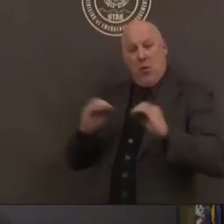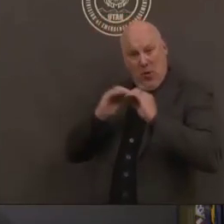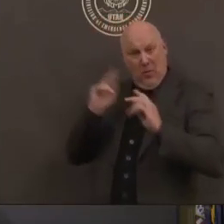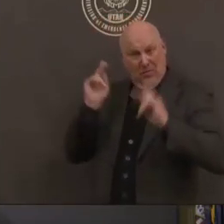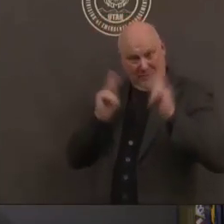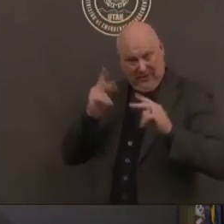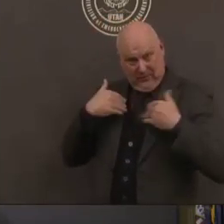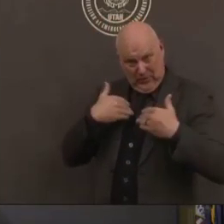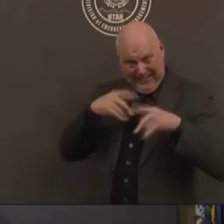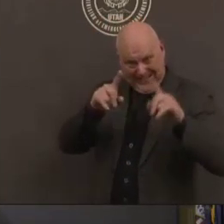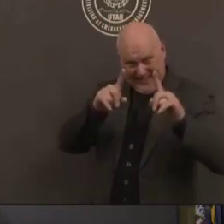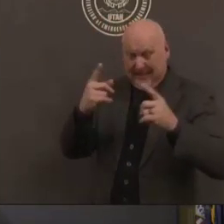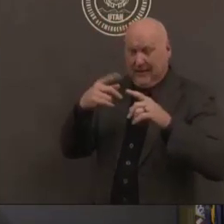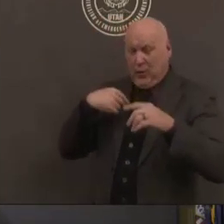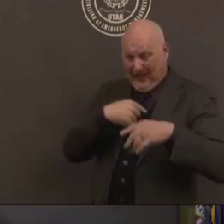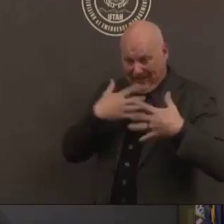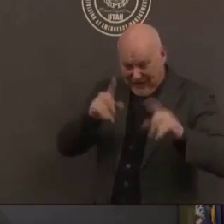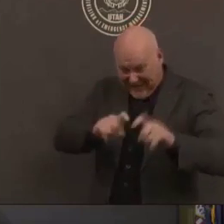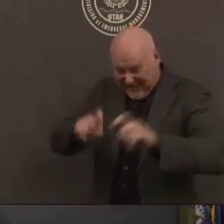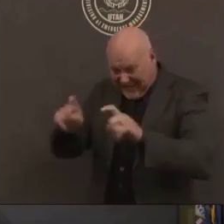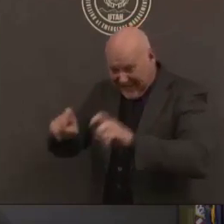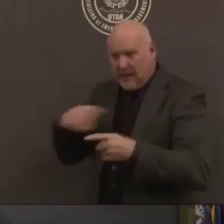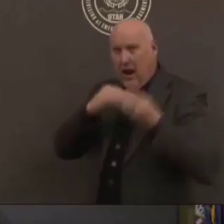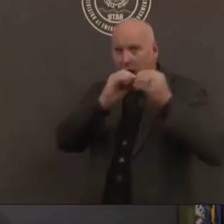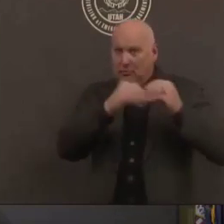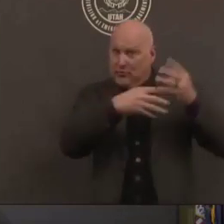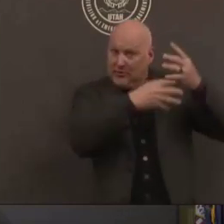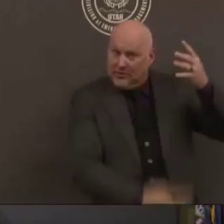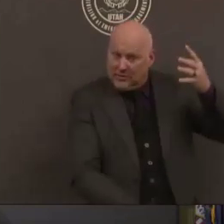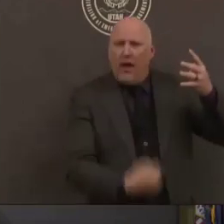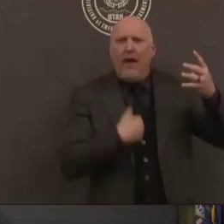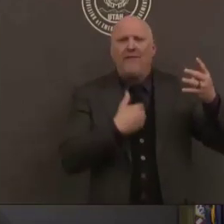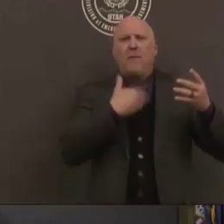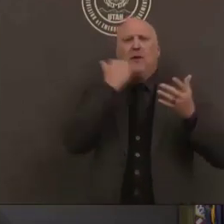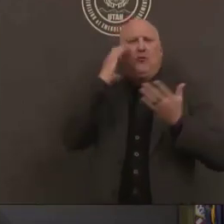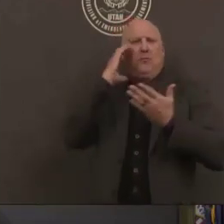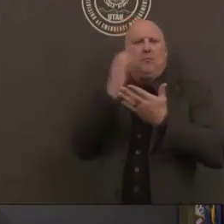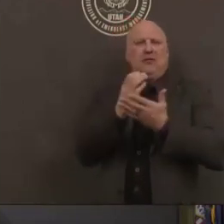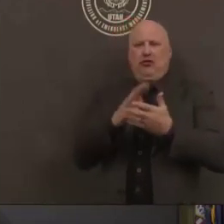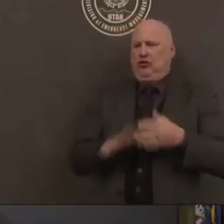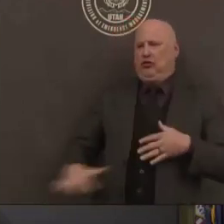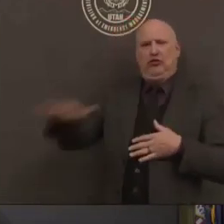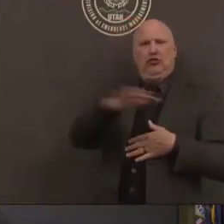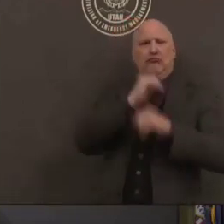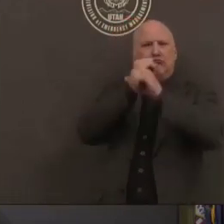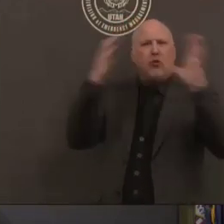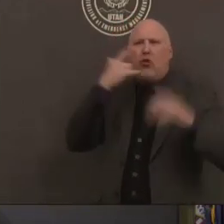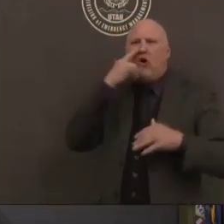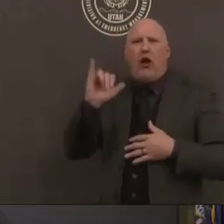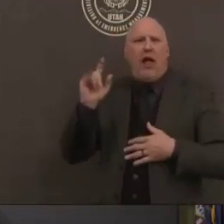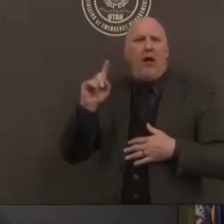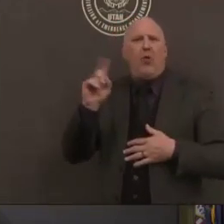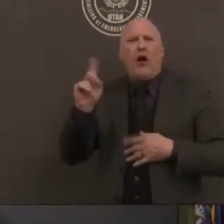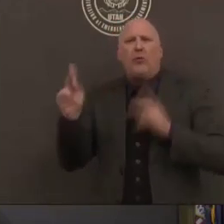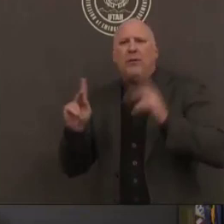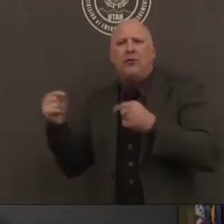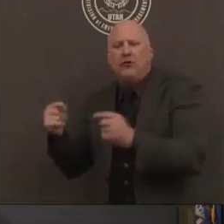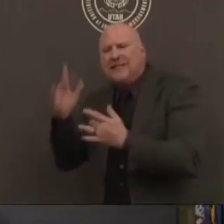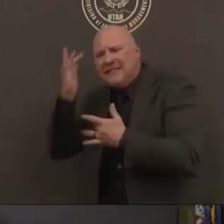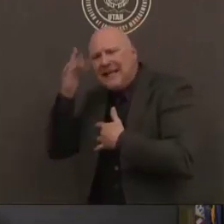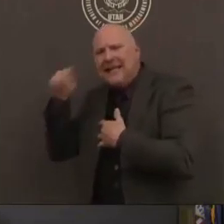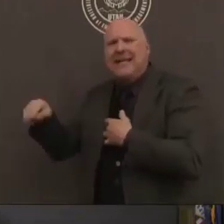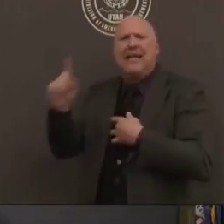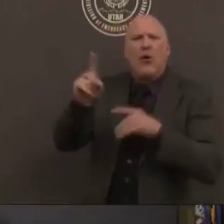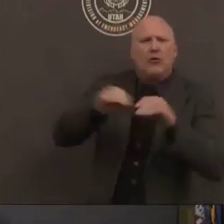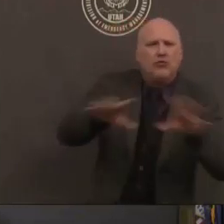confidence in our numbers, if the true case rate is decreasing, and if that is something that we can truly believe because most people